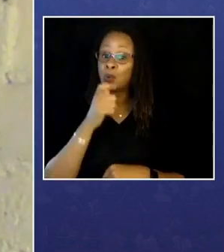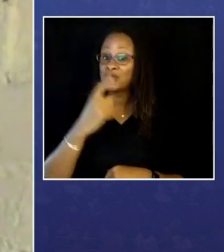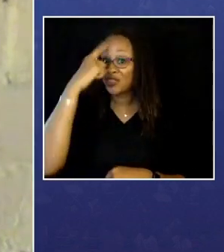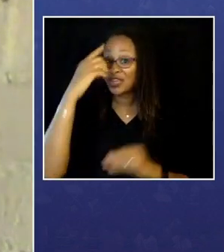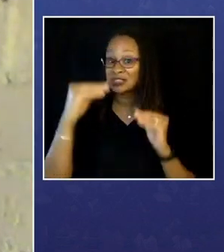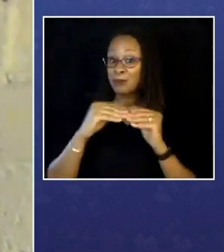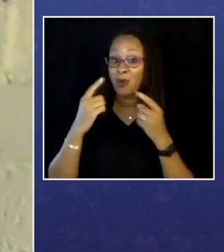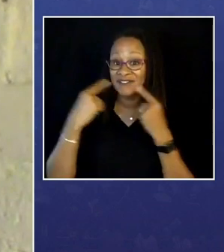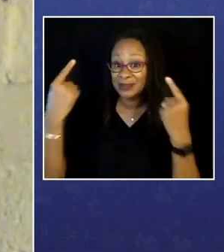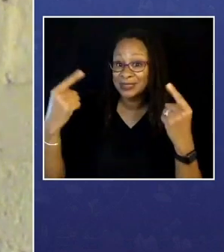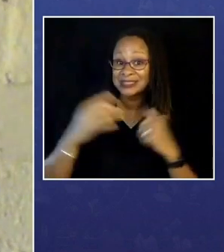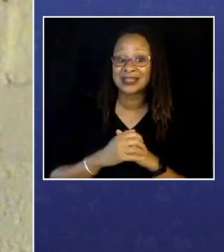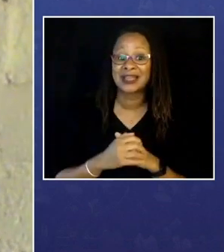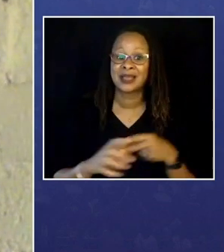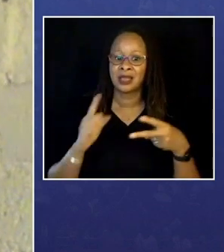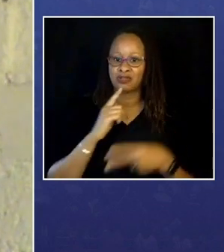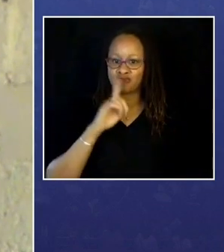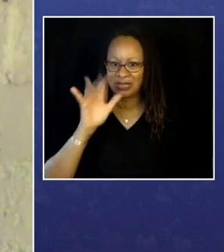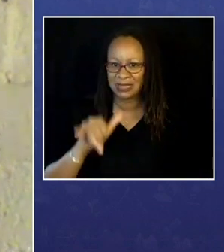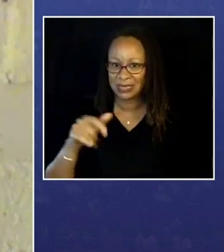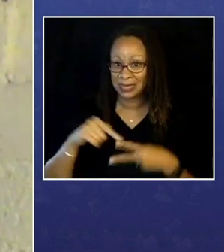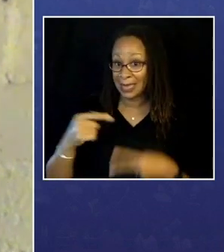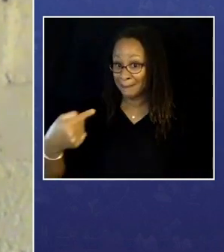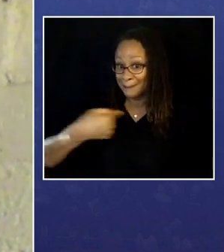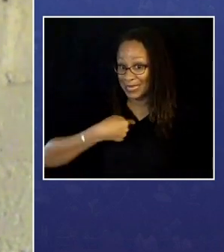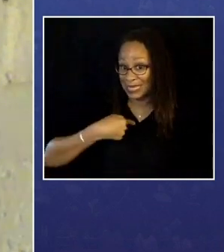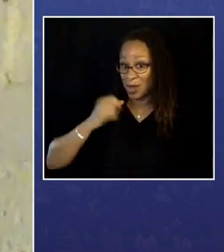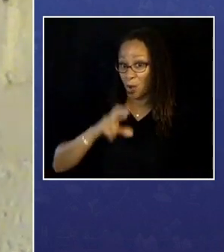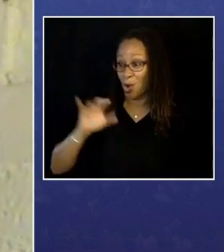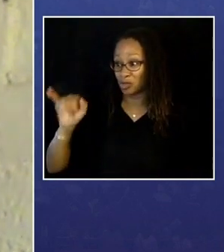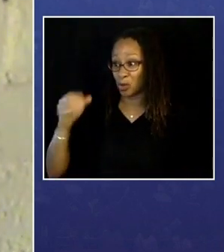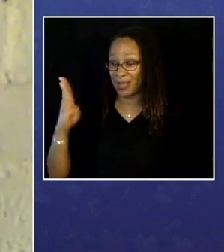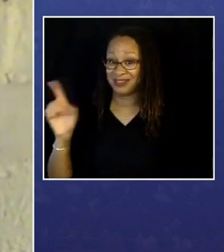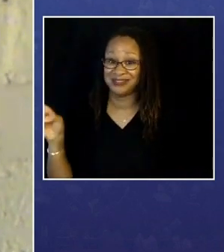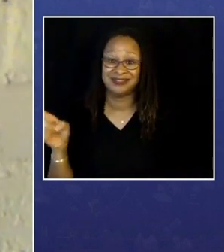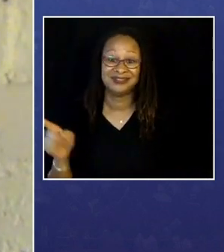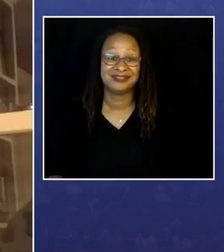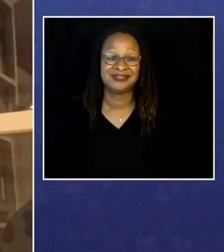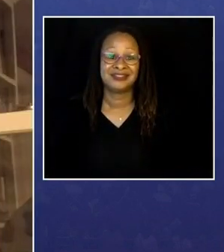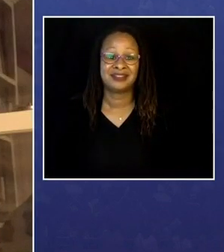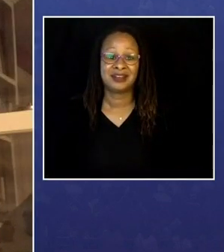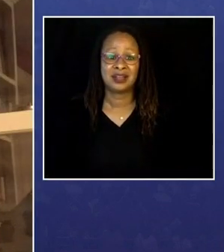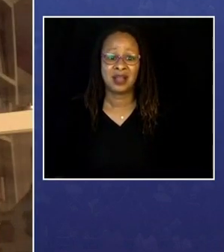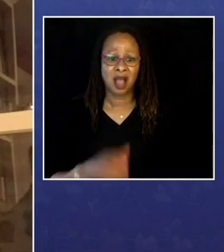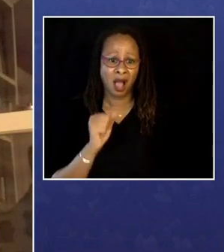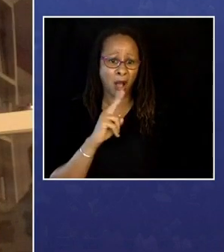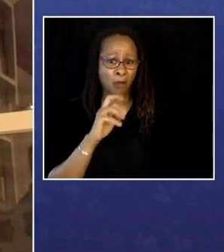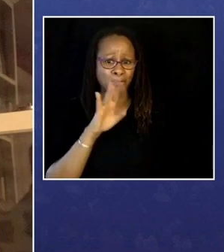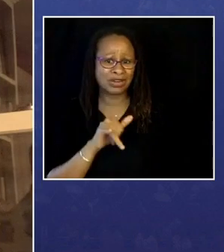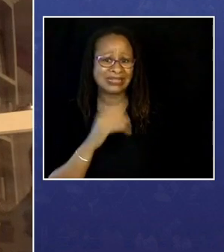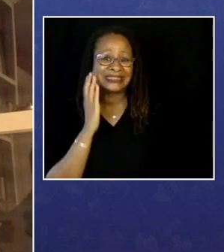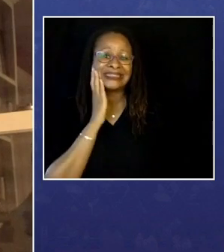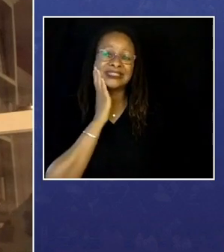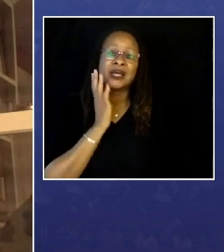Who do you think is more famous, really, me or Joe Biden? Aubrey,